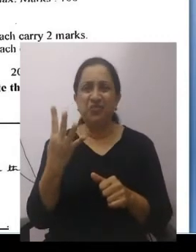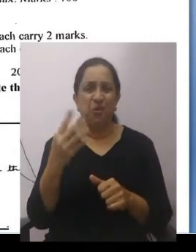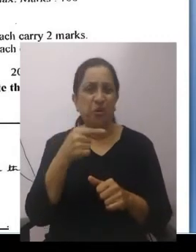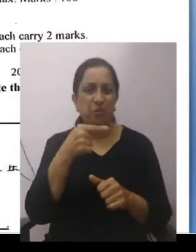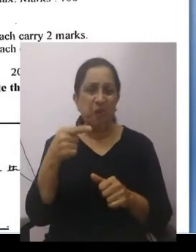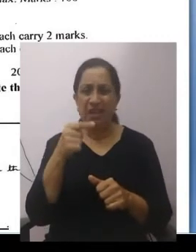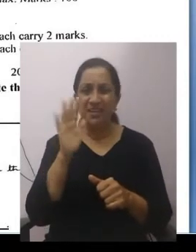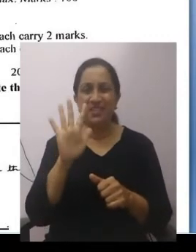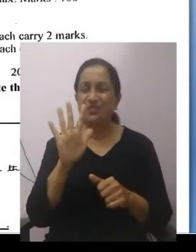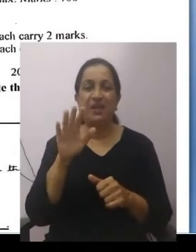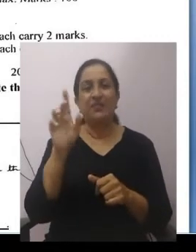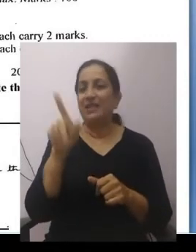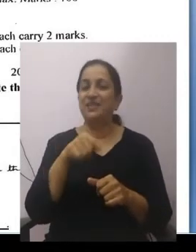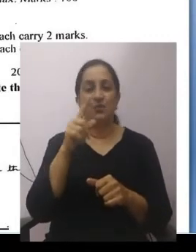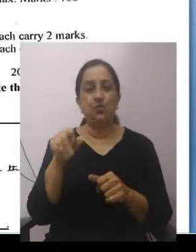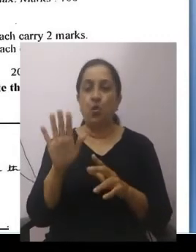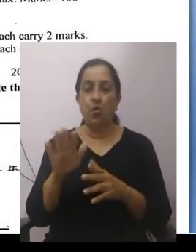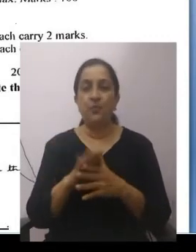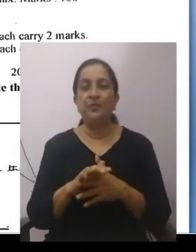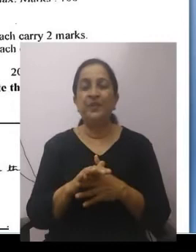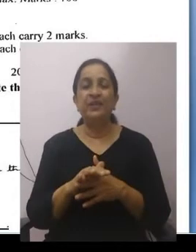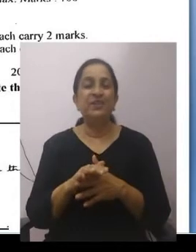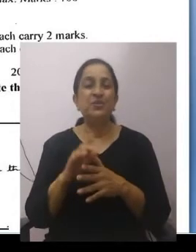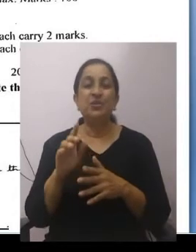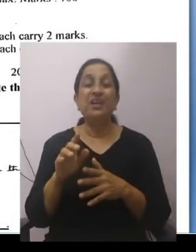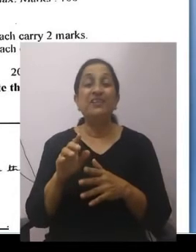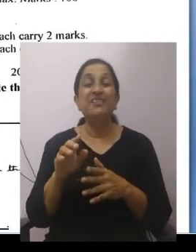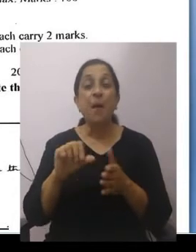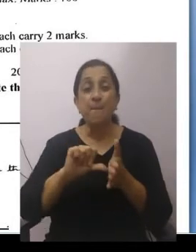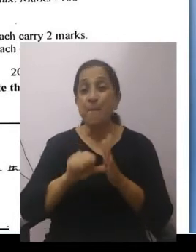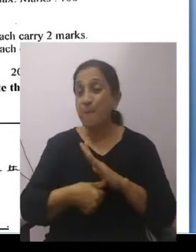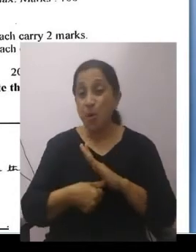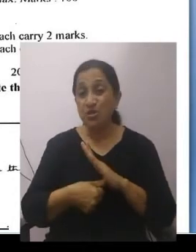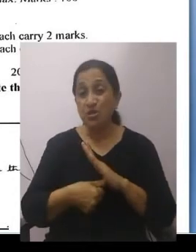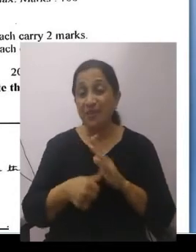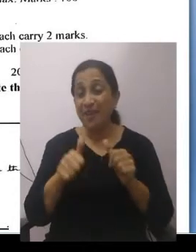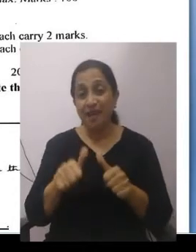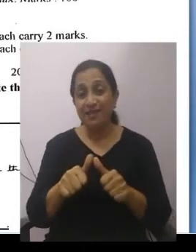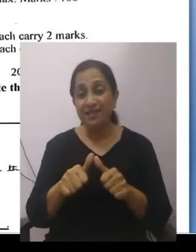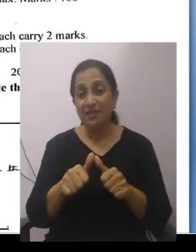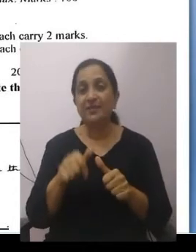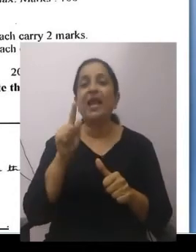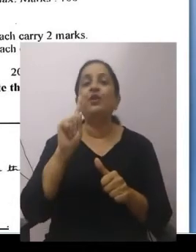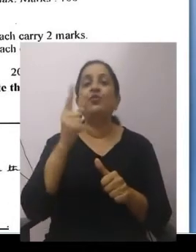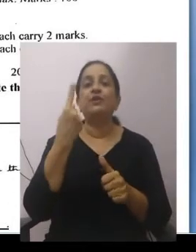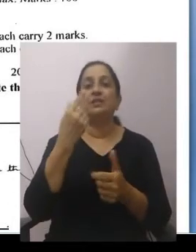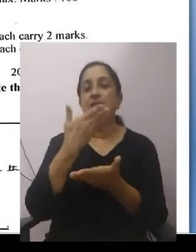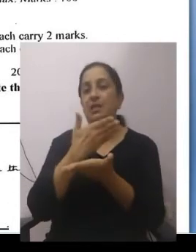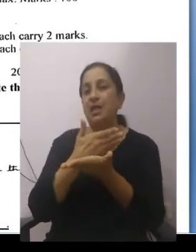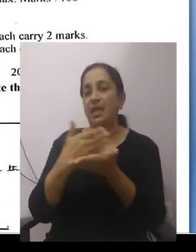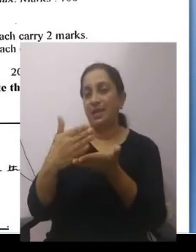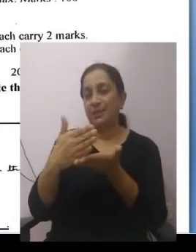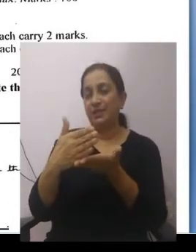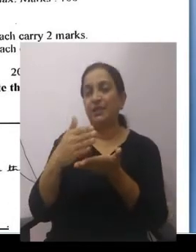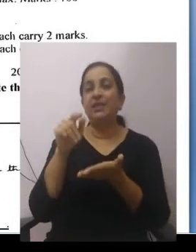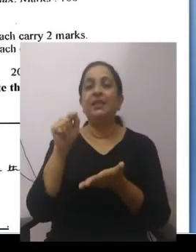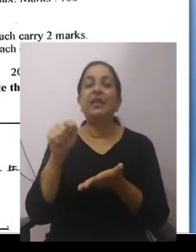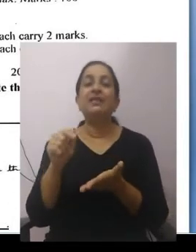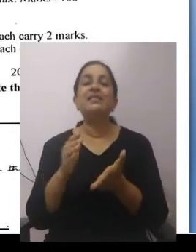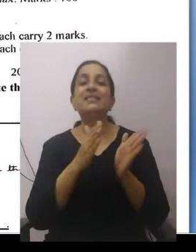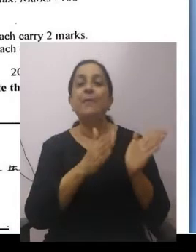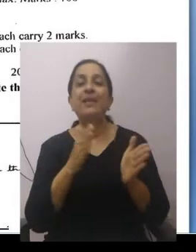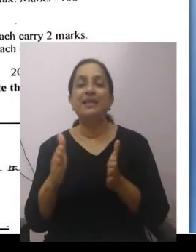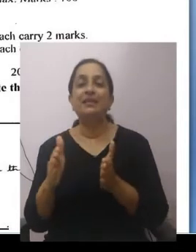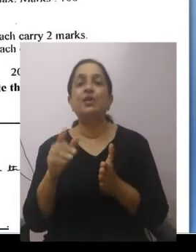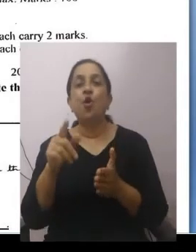So whatever is not there, not at all possible, you eliminate them. That's why it is called as method